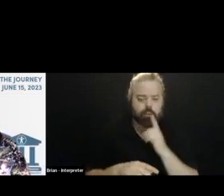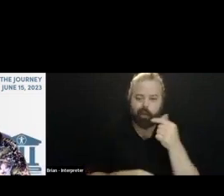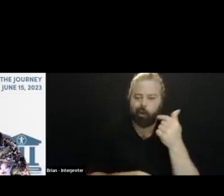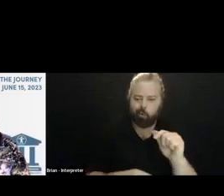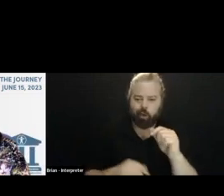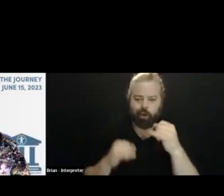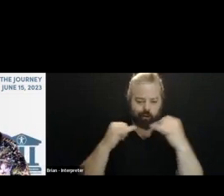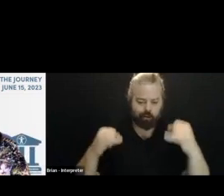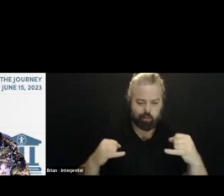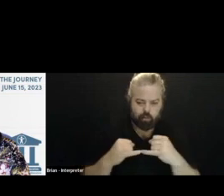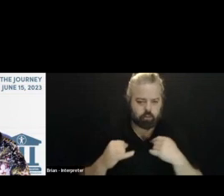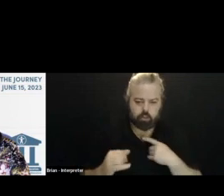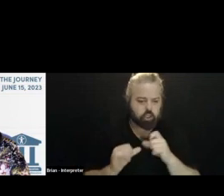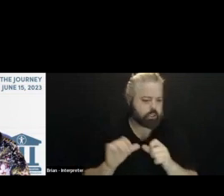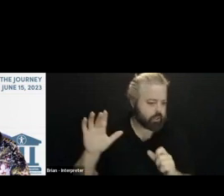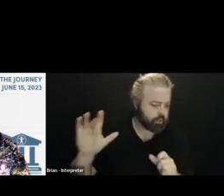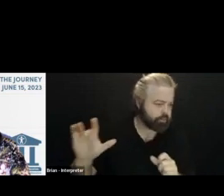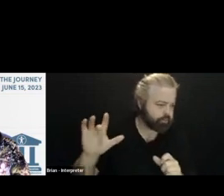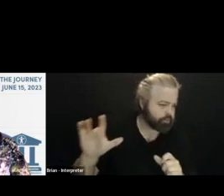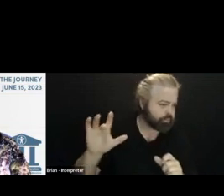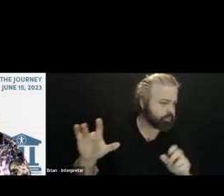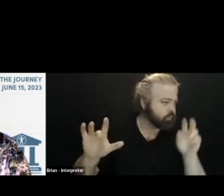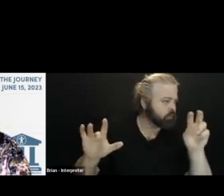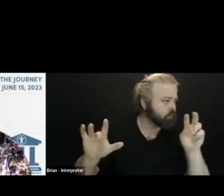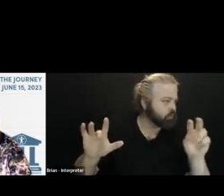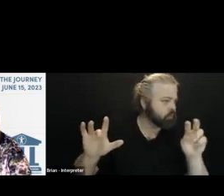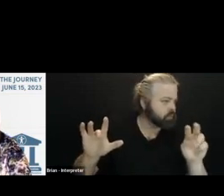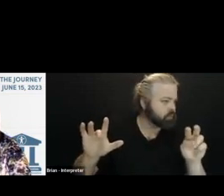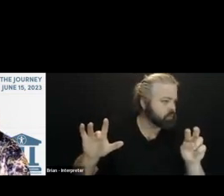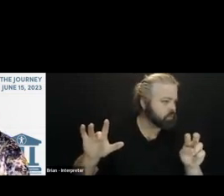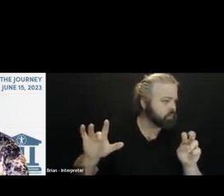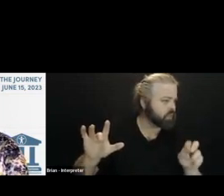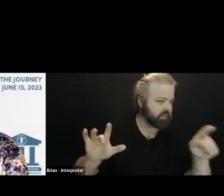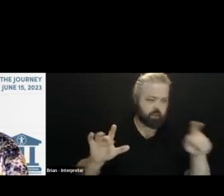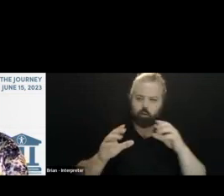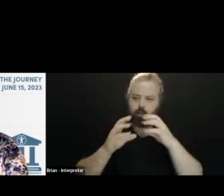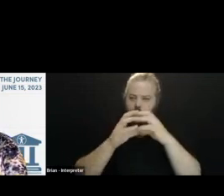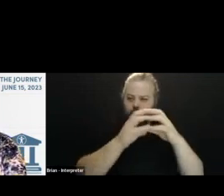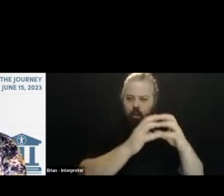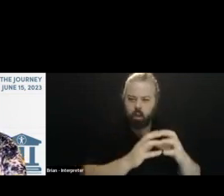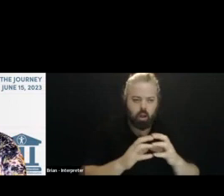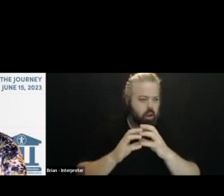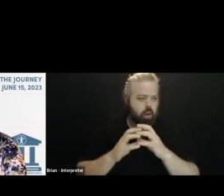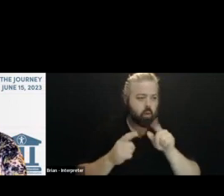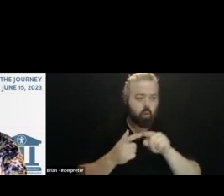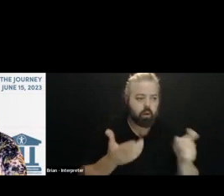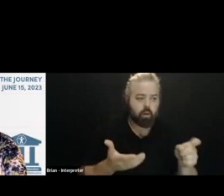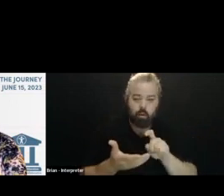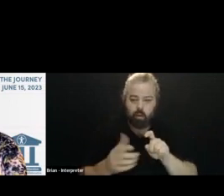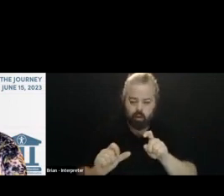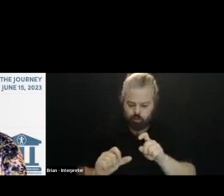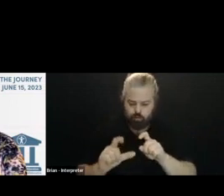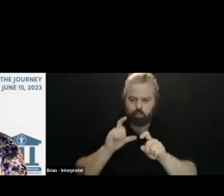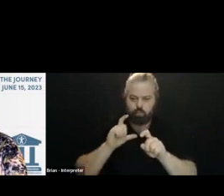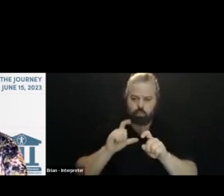tabbing down through all of the elements on the page. Even these little bubbles, they kind of like bump out a little bit. So I can